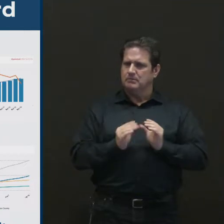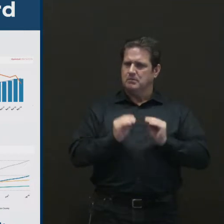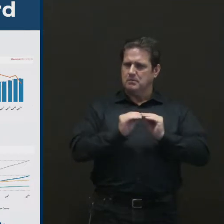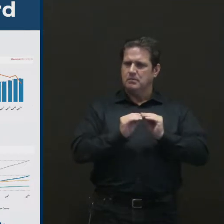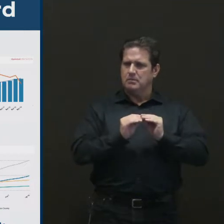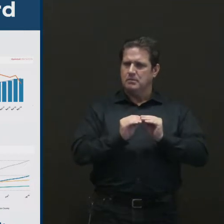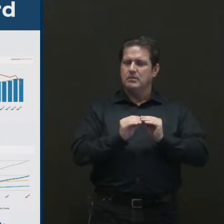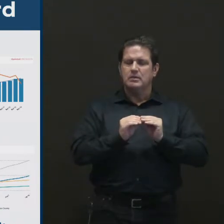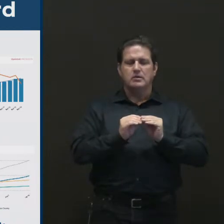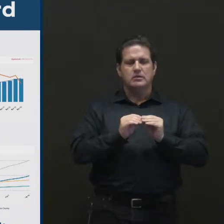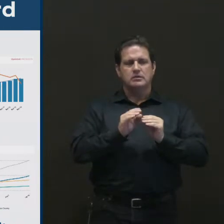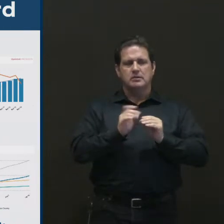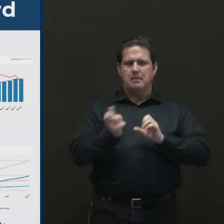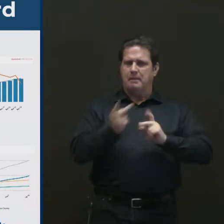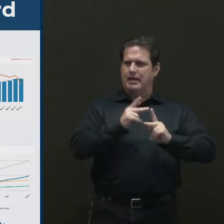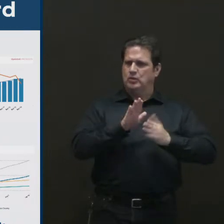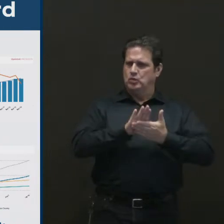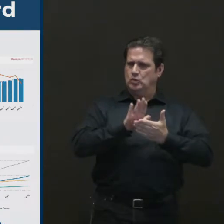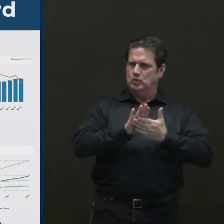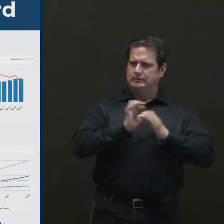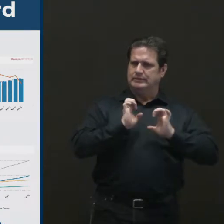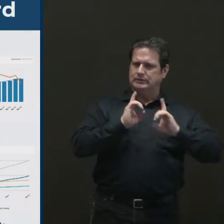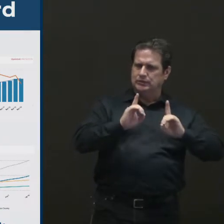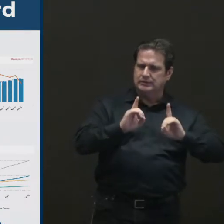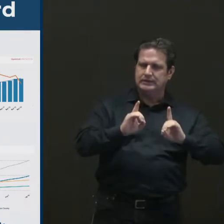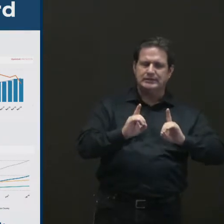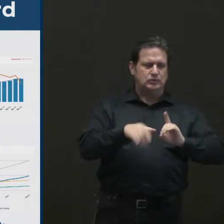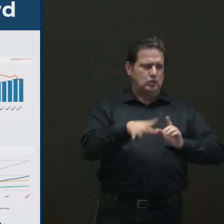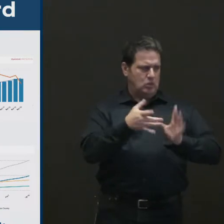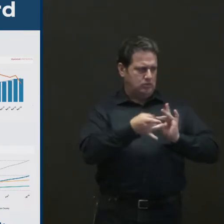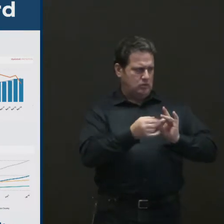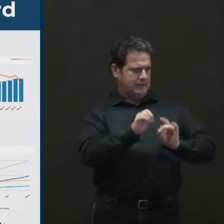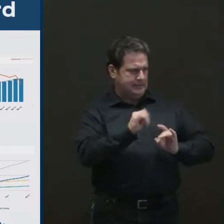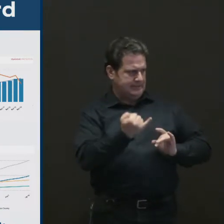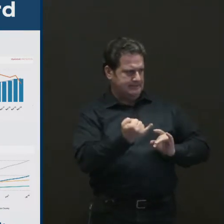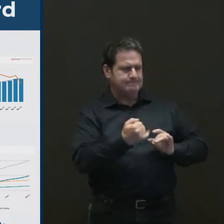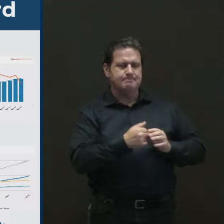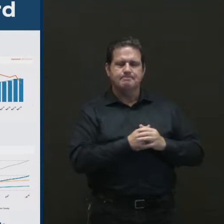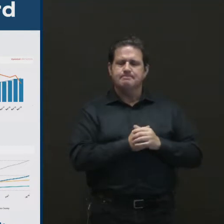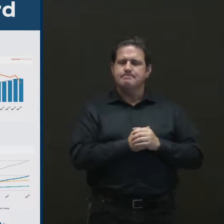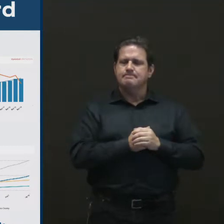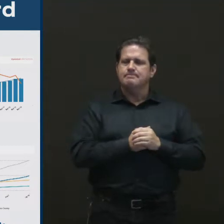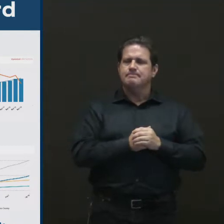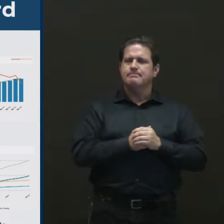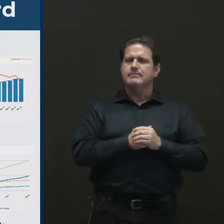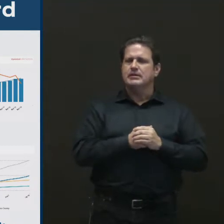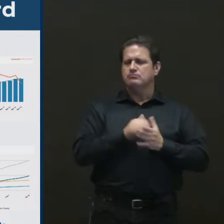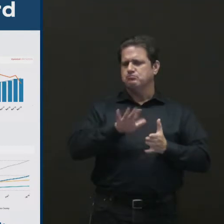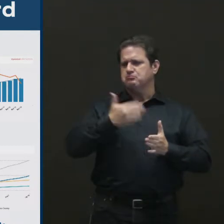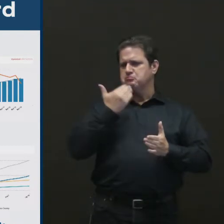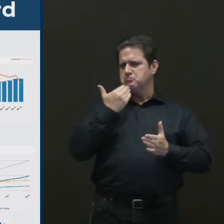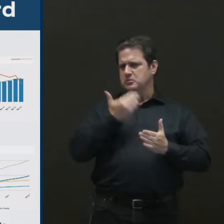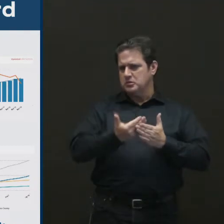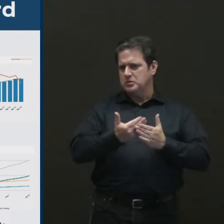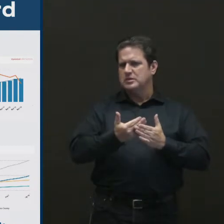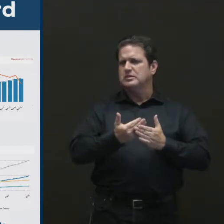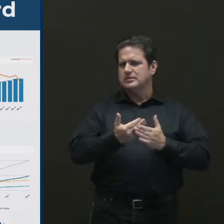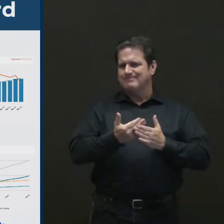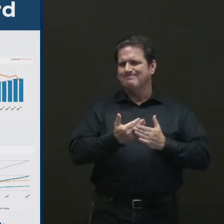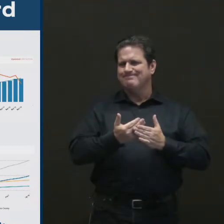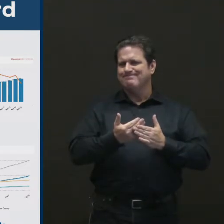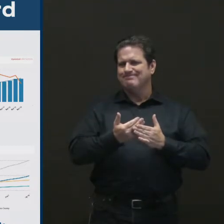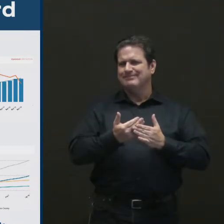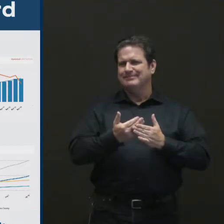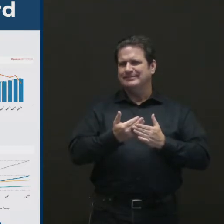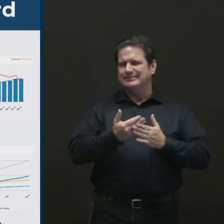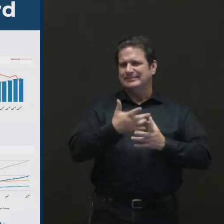significantly in the get back to school population. AJ, I know you're going to talk about that, and that's looking pretty good. It's really in the